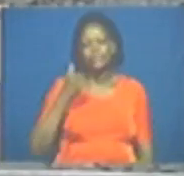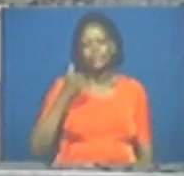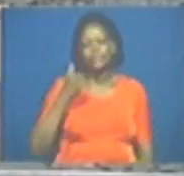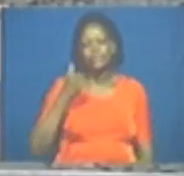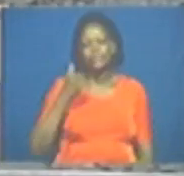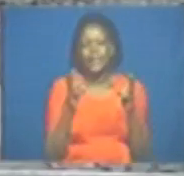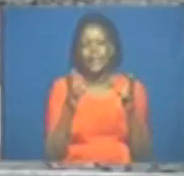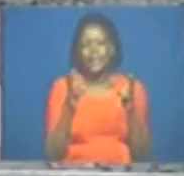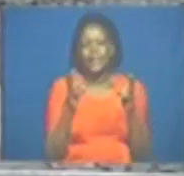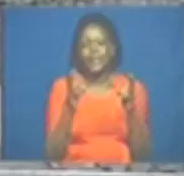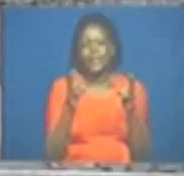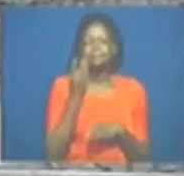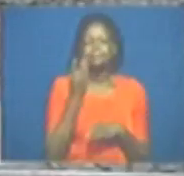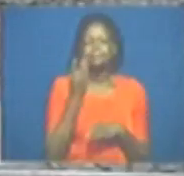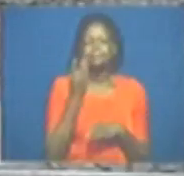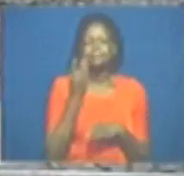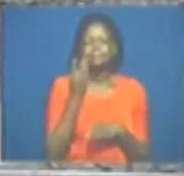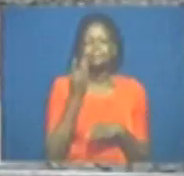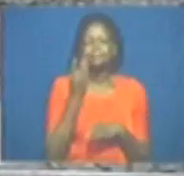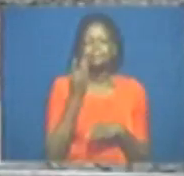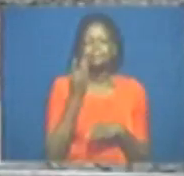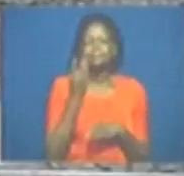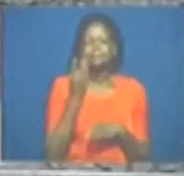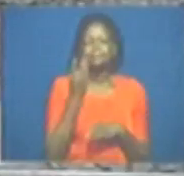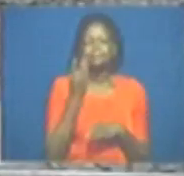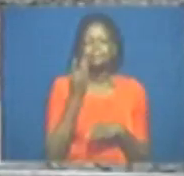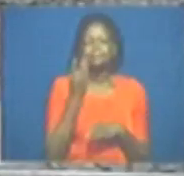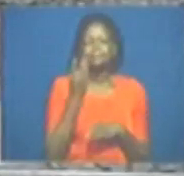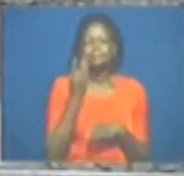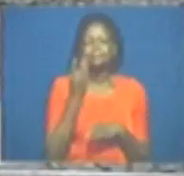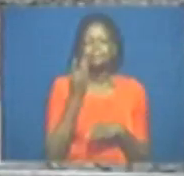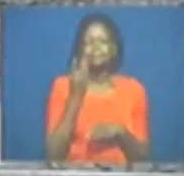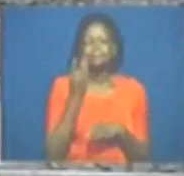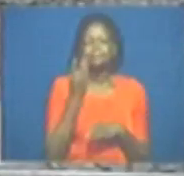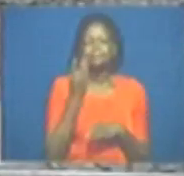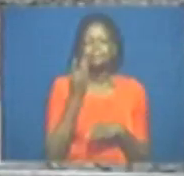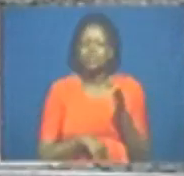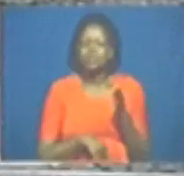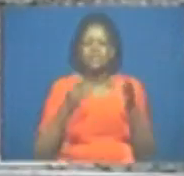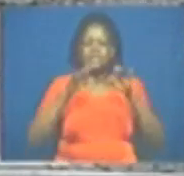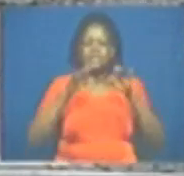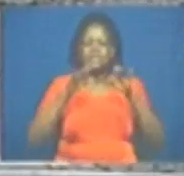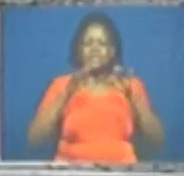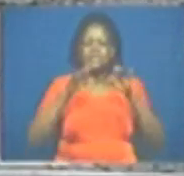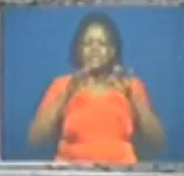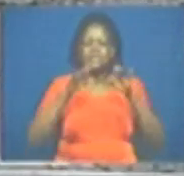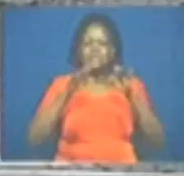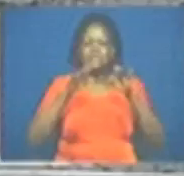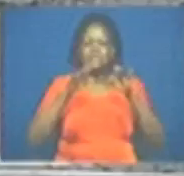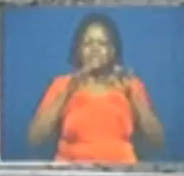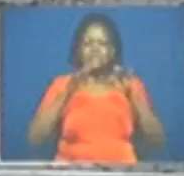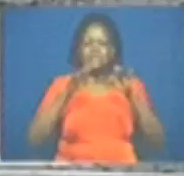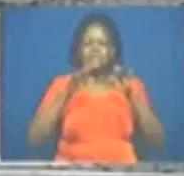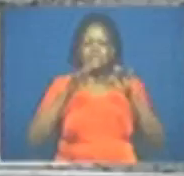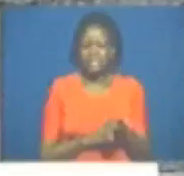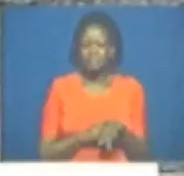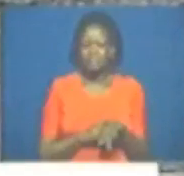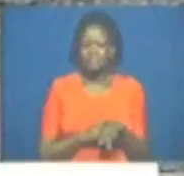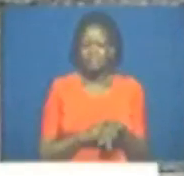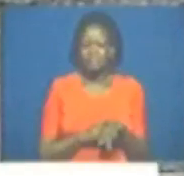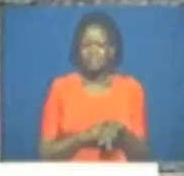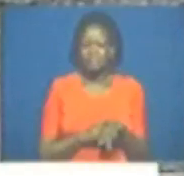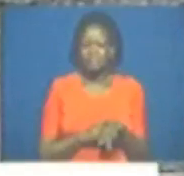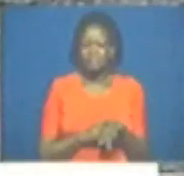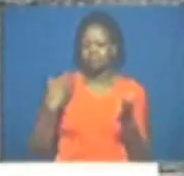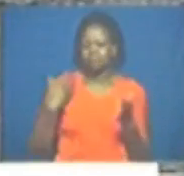forming the basis of our bulletin tonight is matters devolution, because it is yet another time for the country to take stock on the